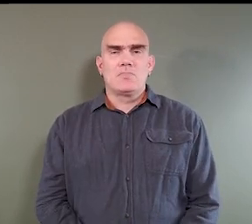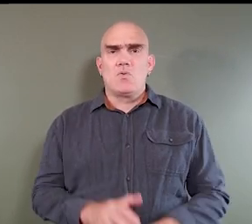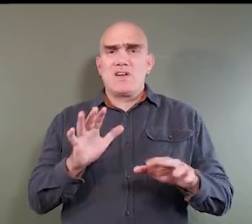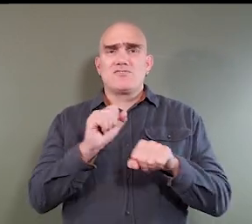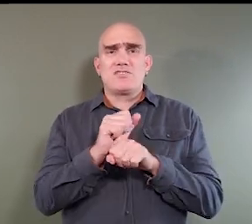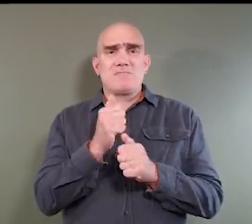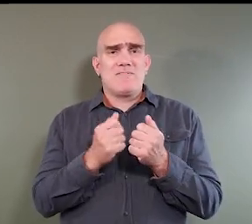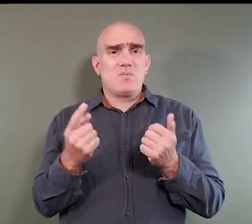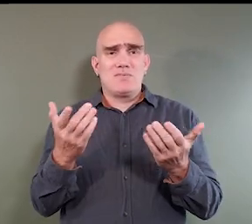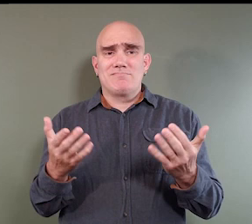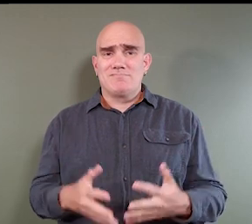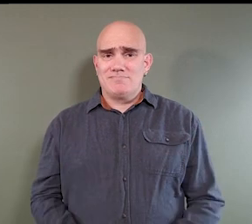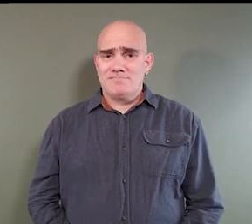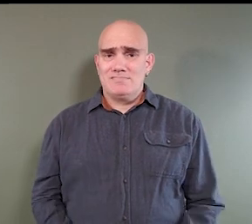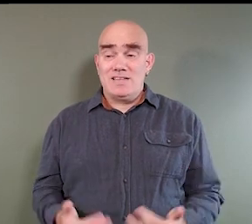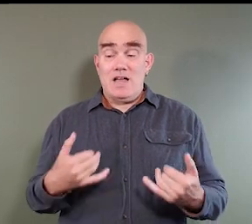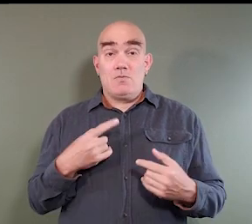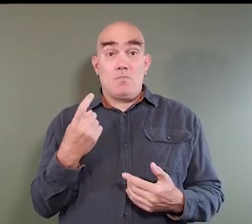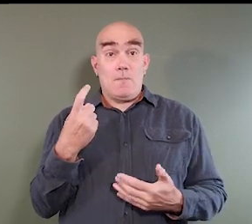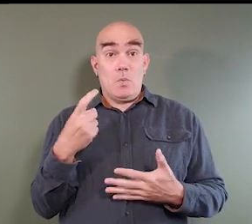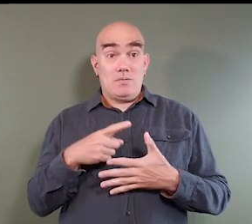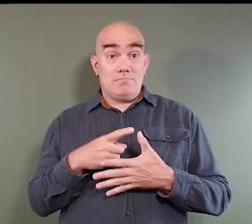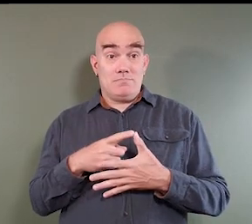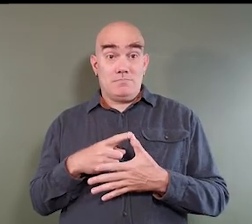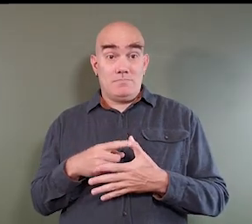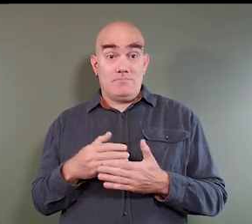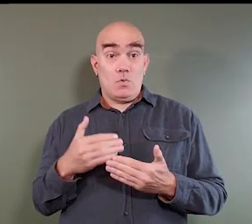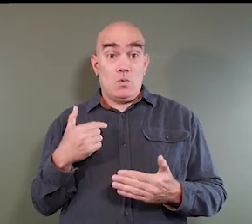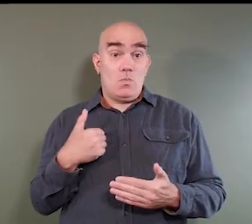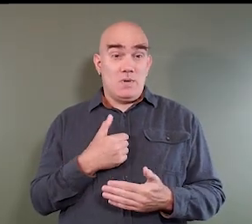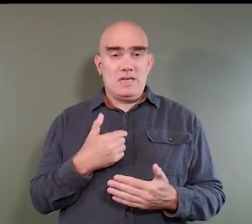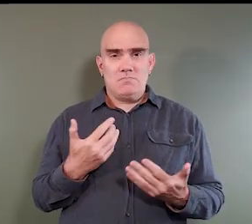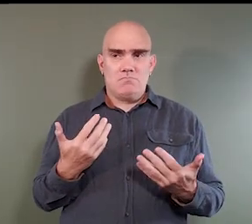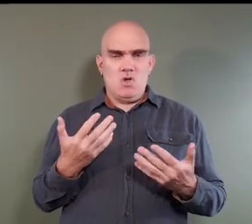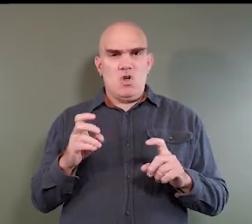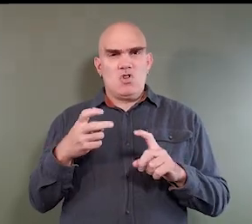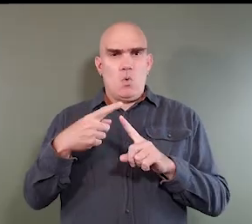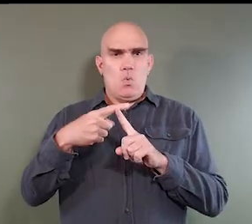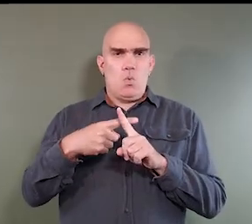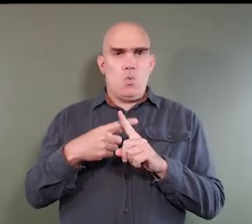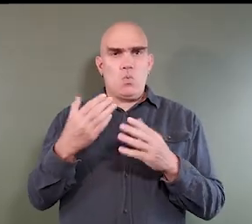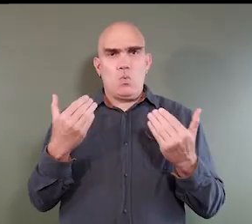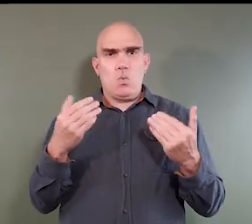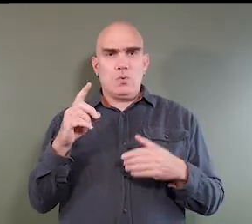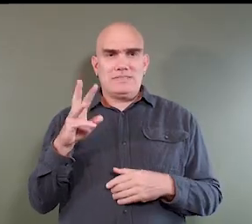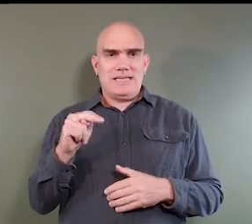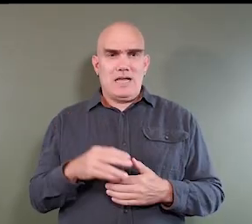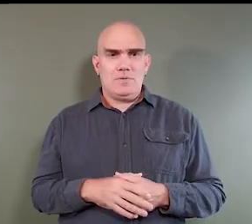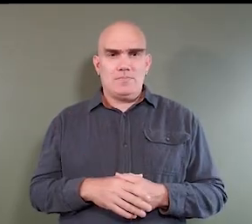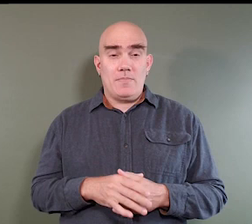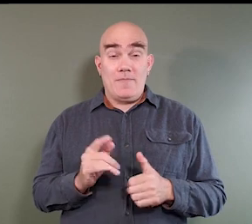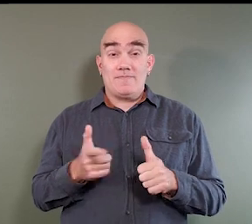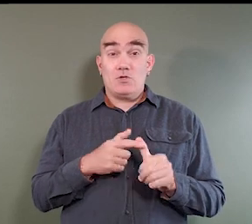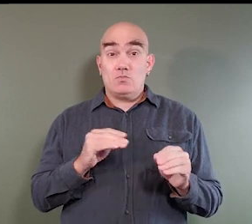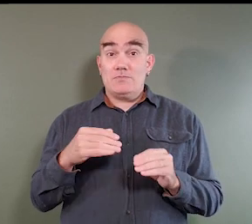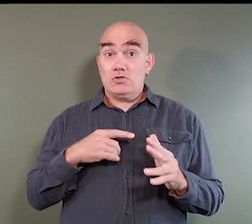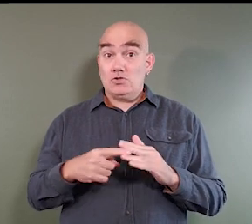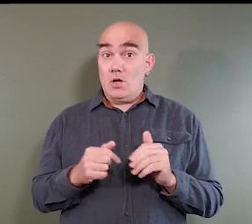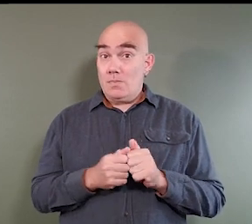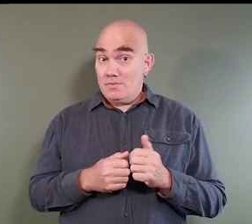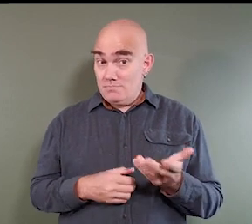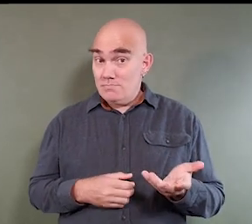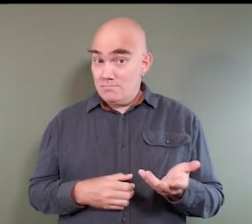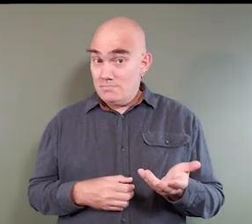Great job, everyone. We're gonna do one more movement before we go to a cool down. This is the first movement